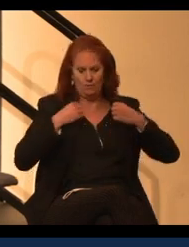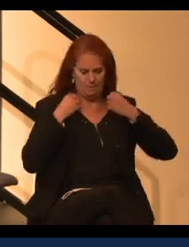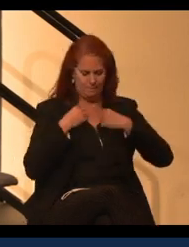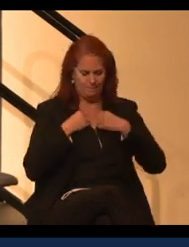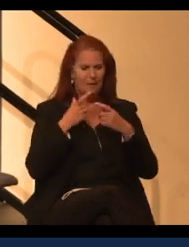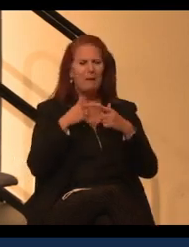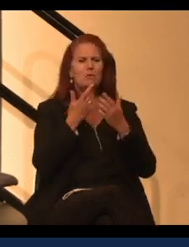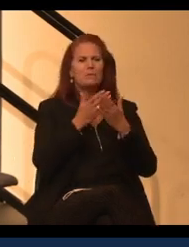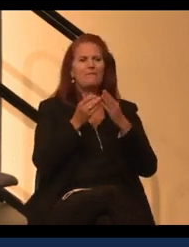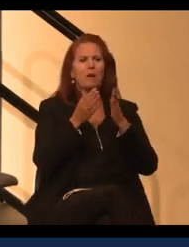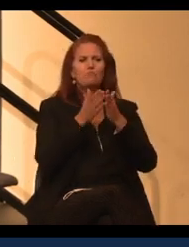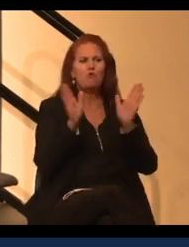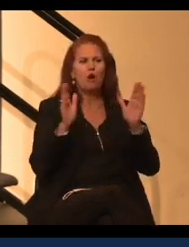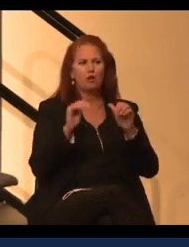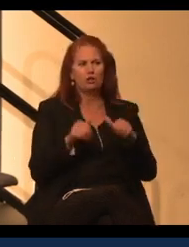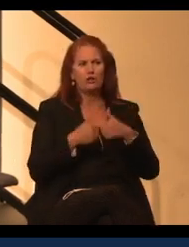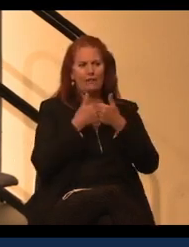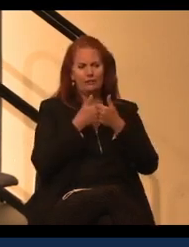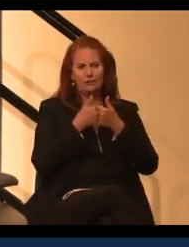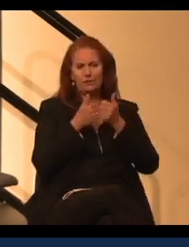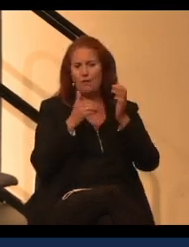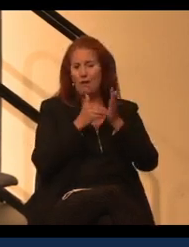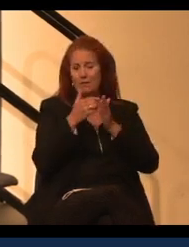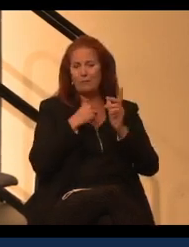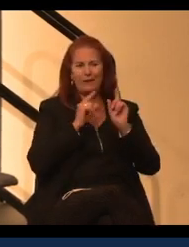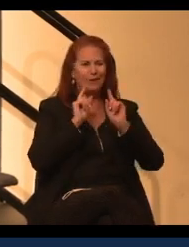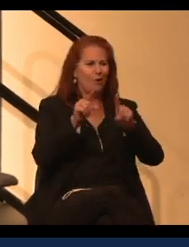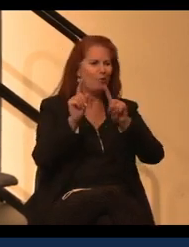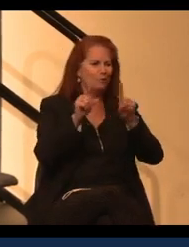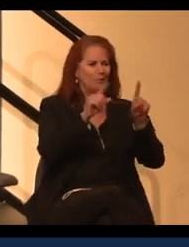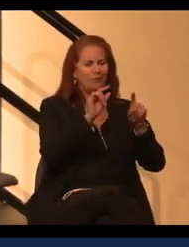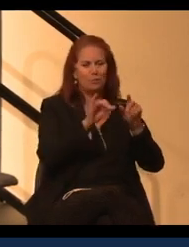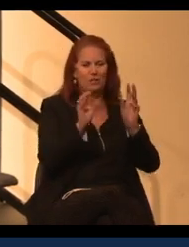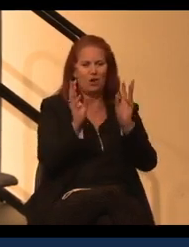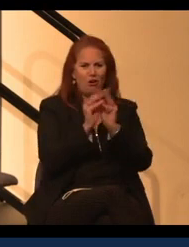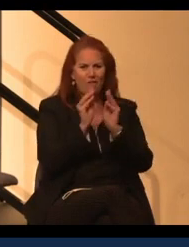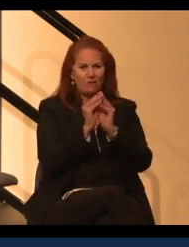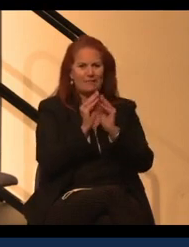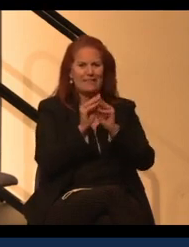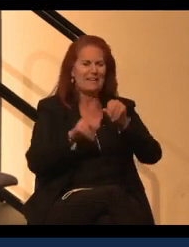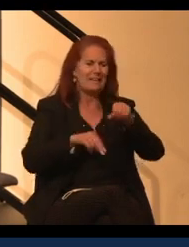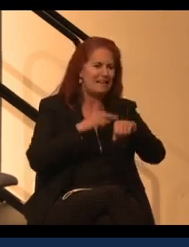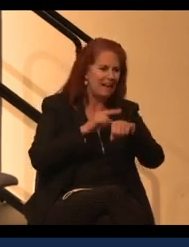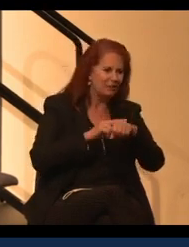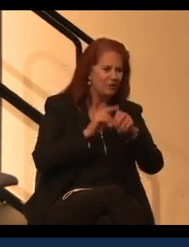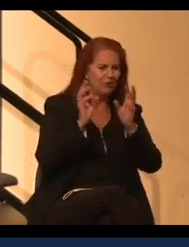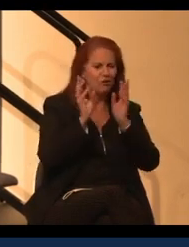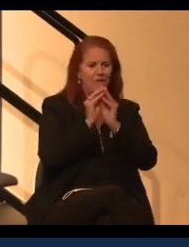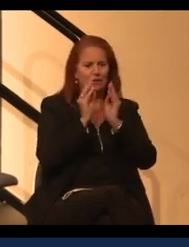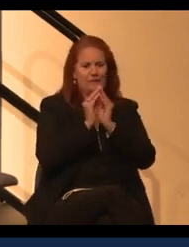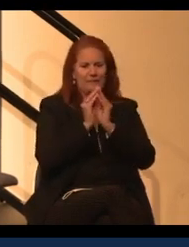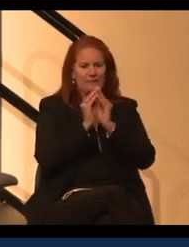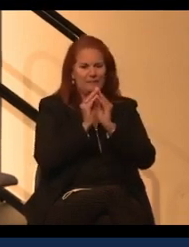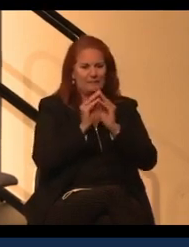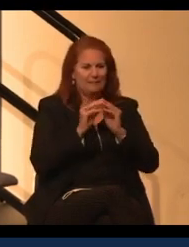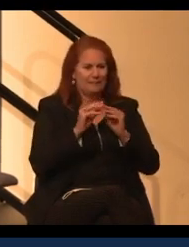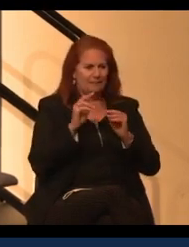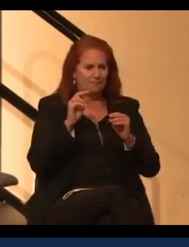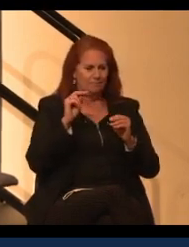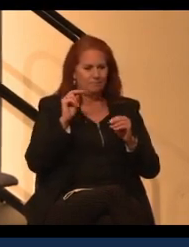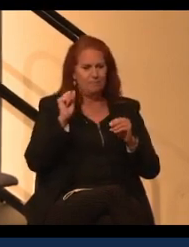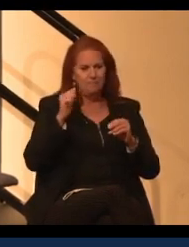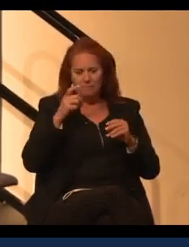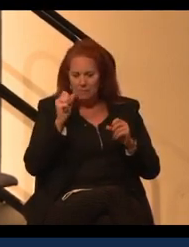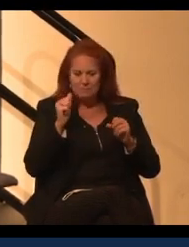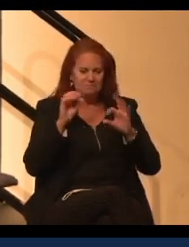of the broader challenges. I think it's oftentimes when we go to these conferences, these national conferences, ACPA, NASPA,